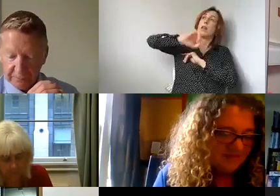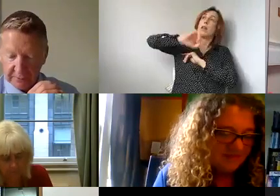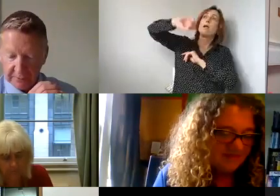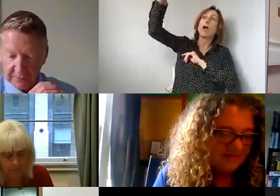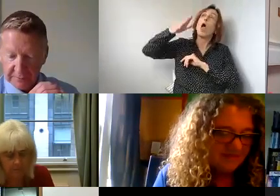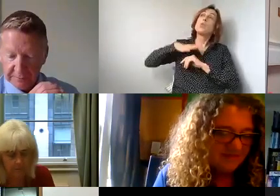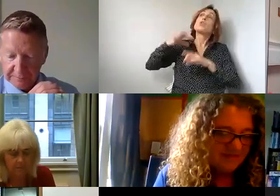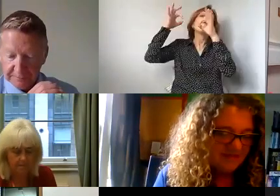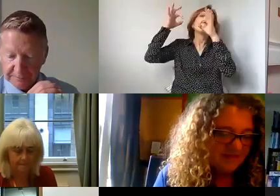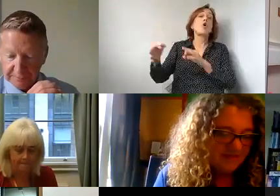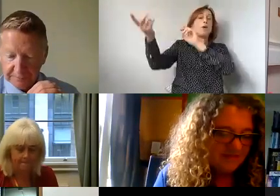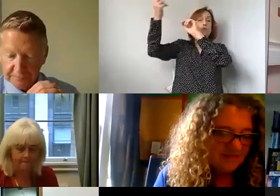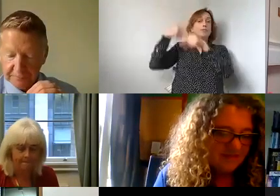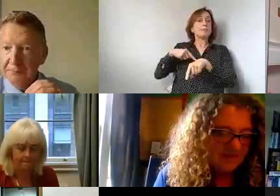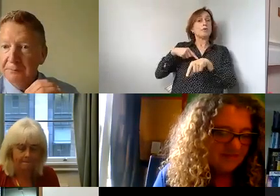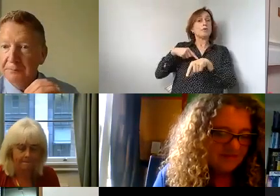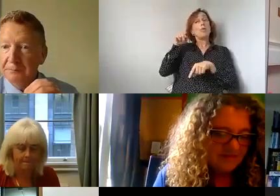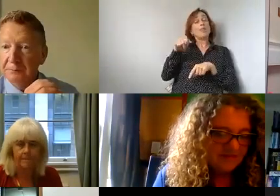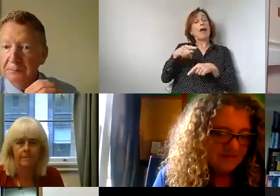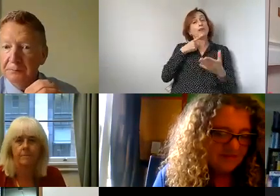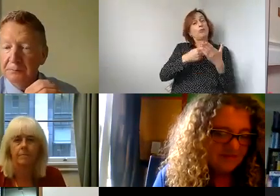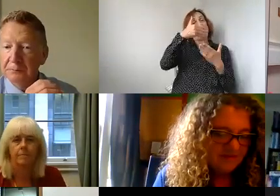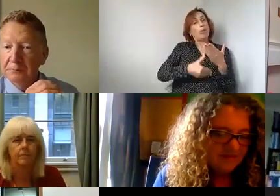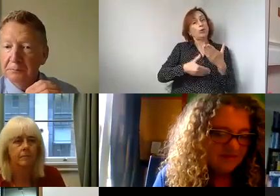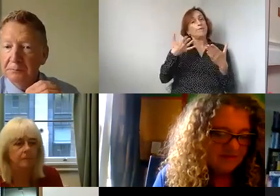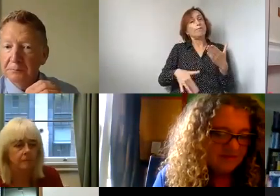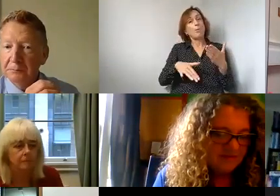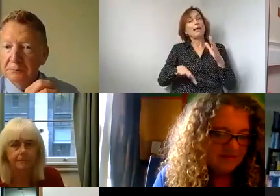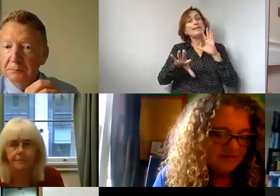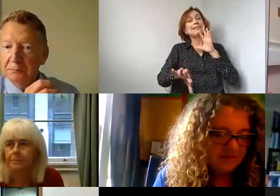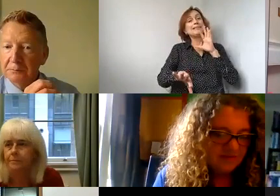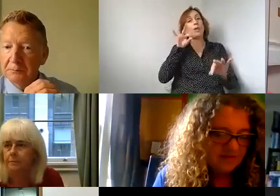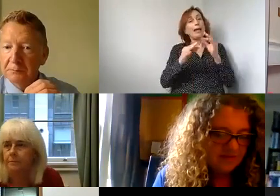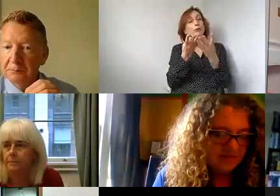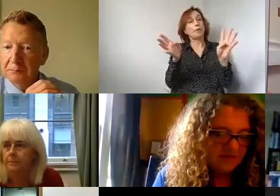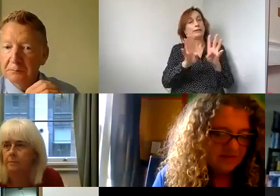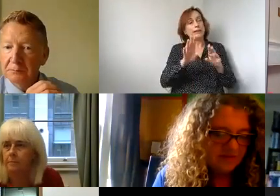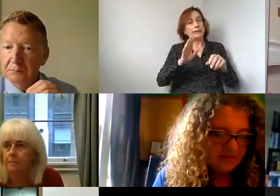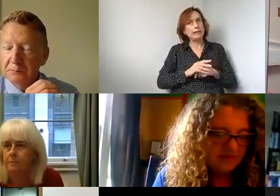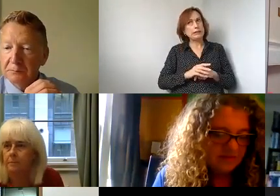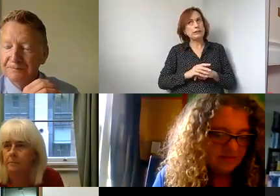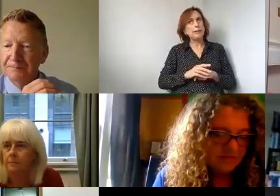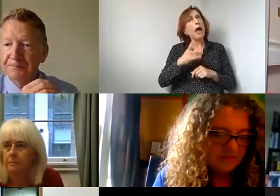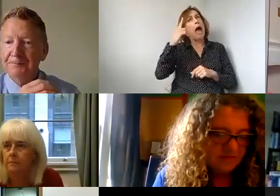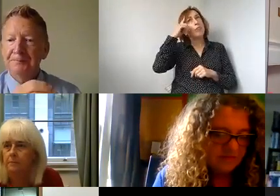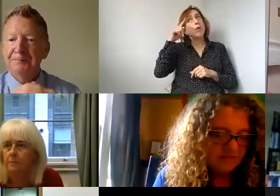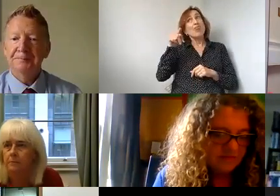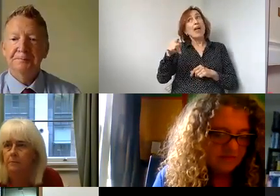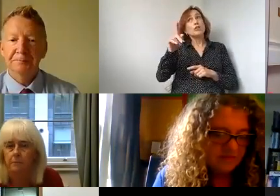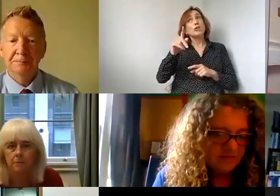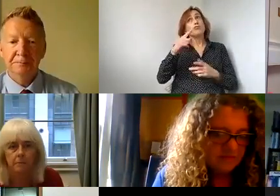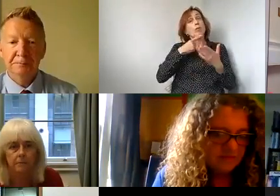formal response to the Select Committee report. Because from my perspective, I believe the report was well received out there in the